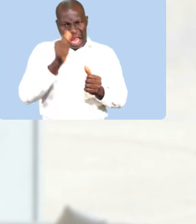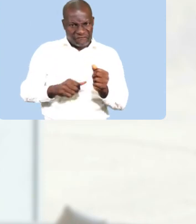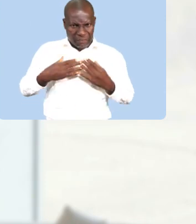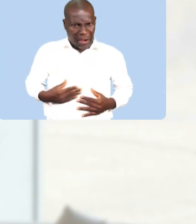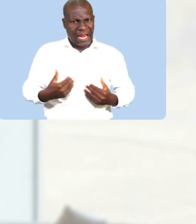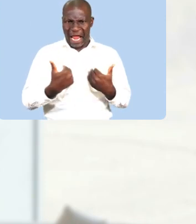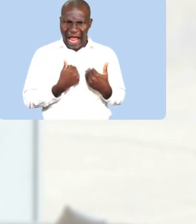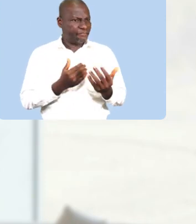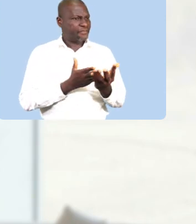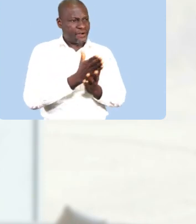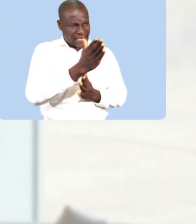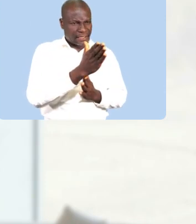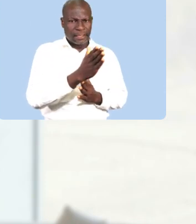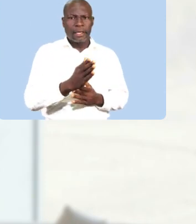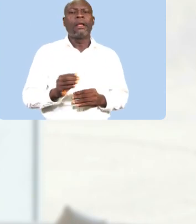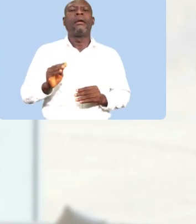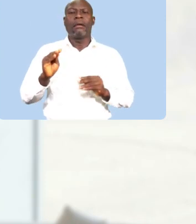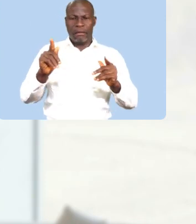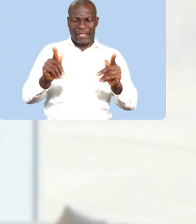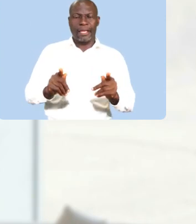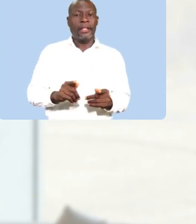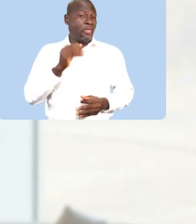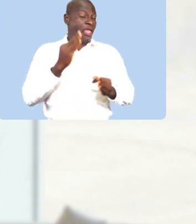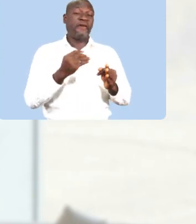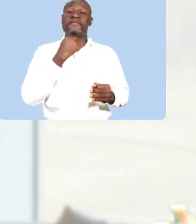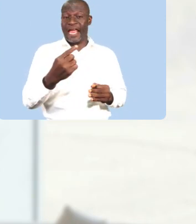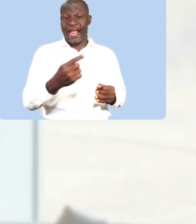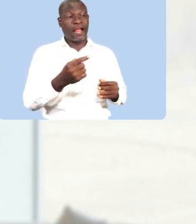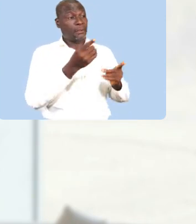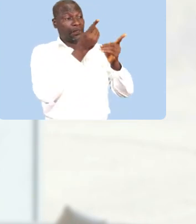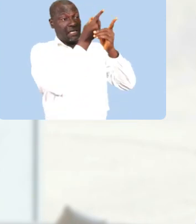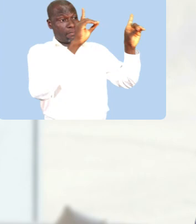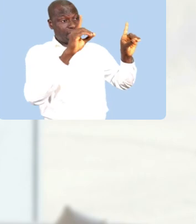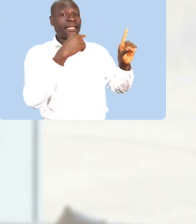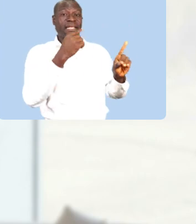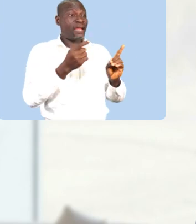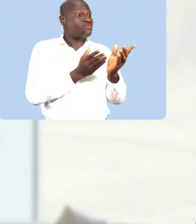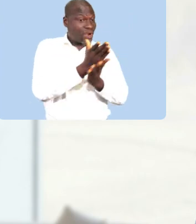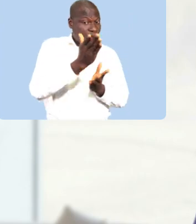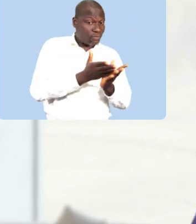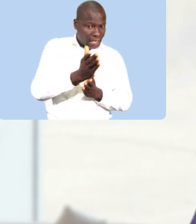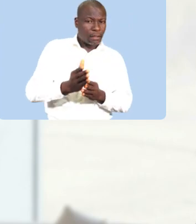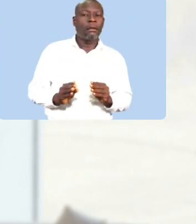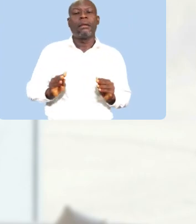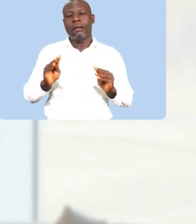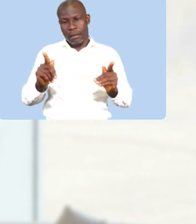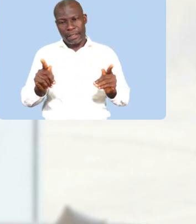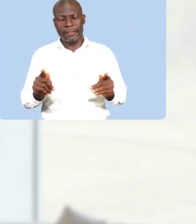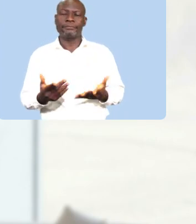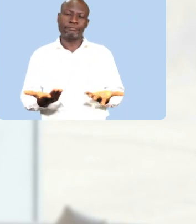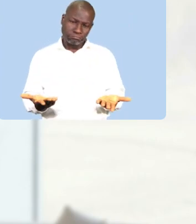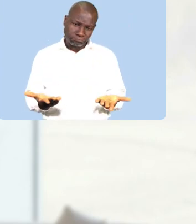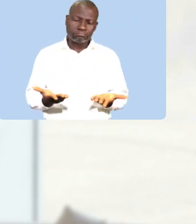right. Can't you see the inconsistencies I want democratic rule emu and the tenets emu ana